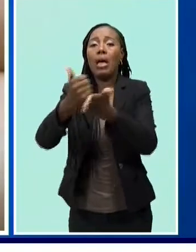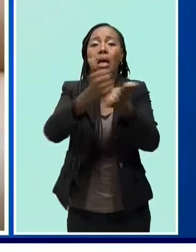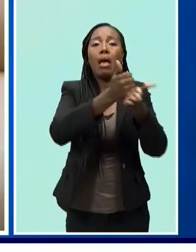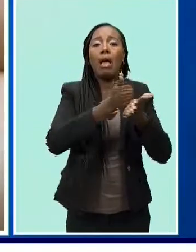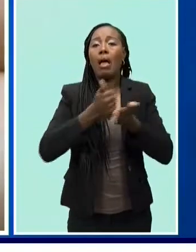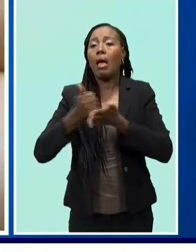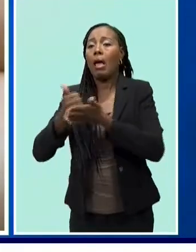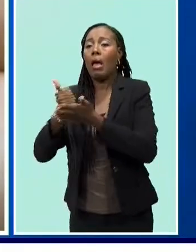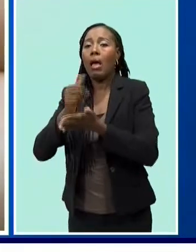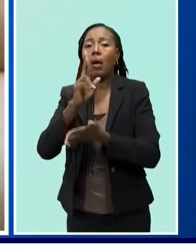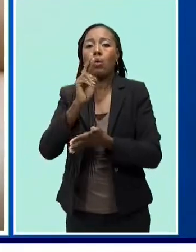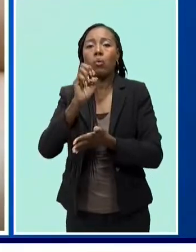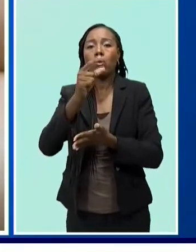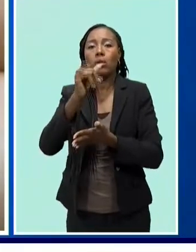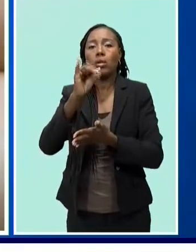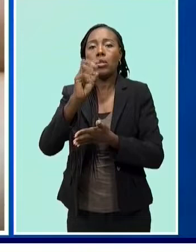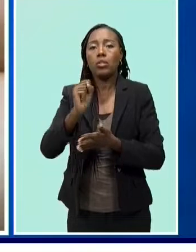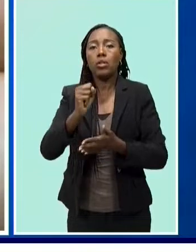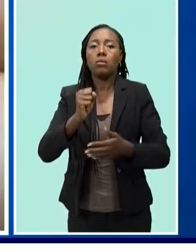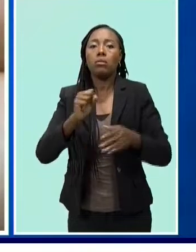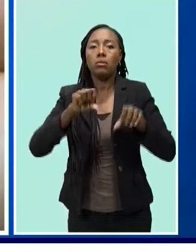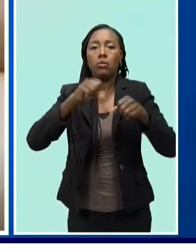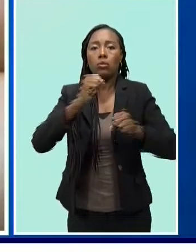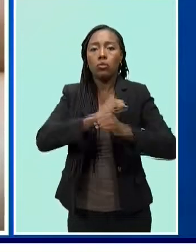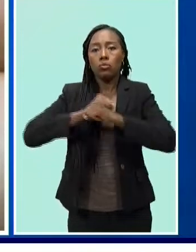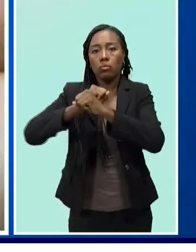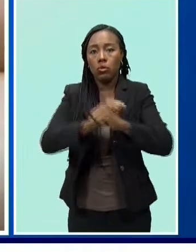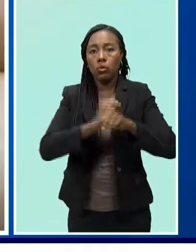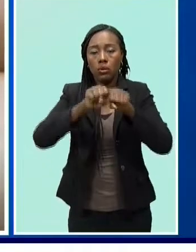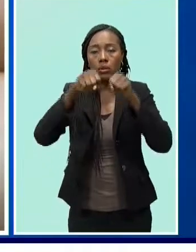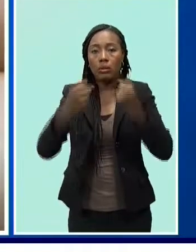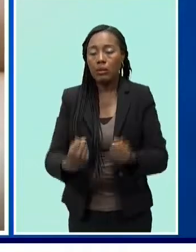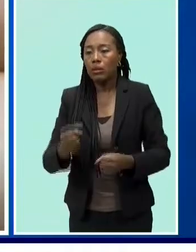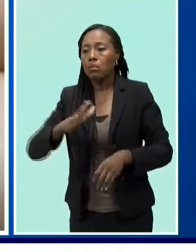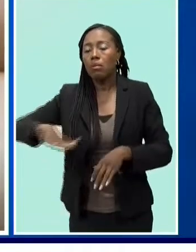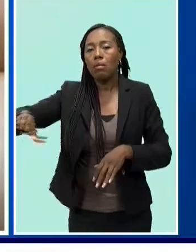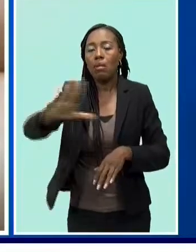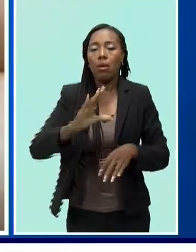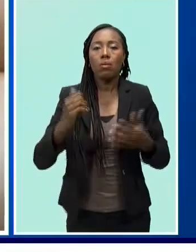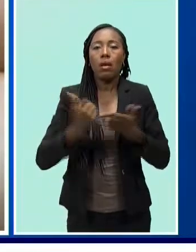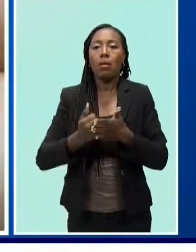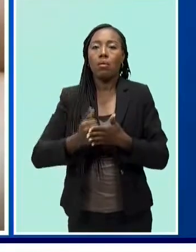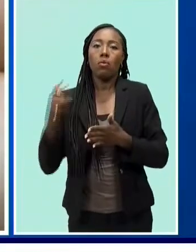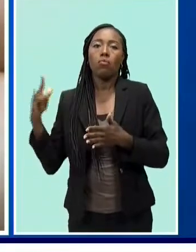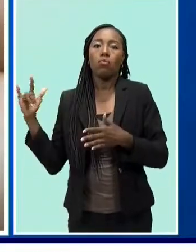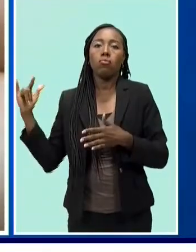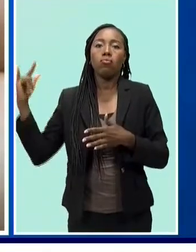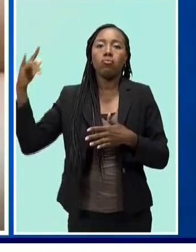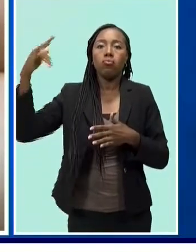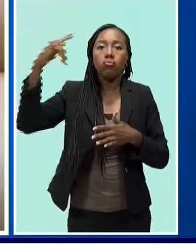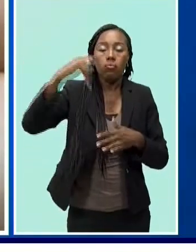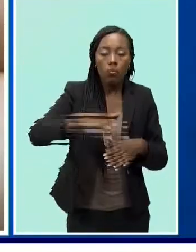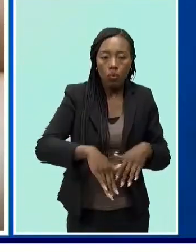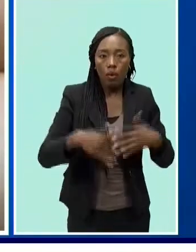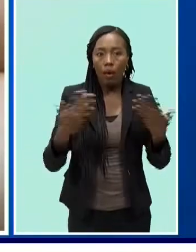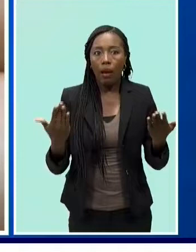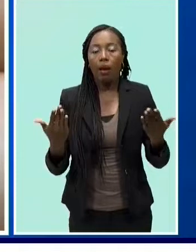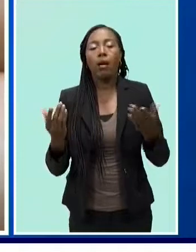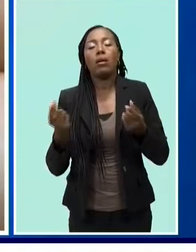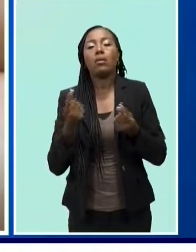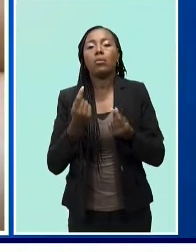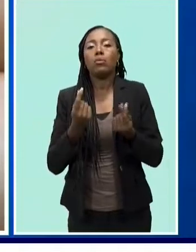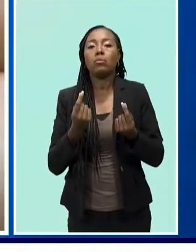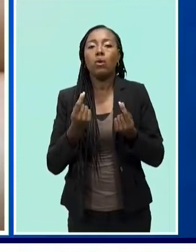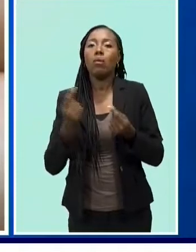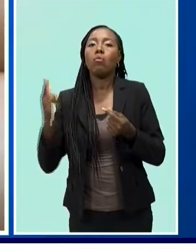Regional Security System, from the Air Wing, and they then flew also in